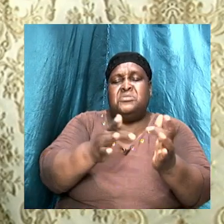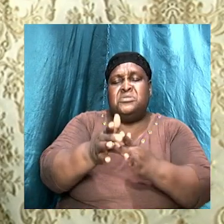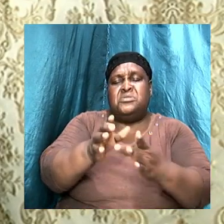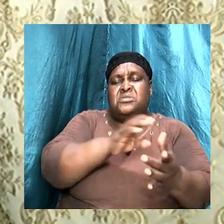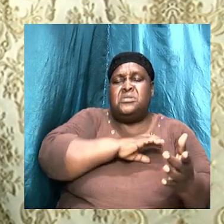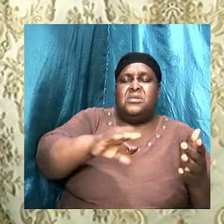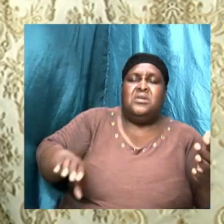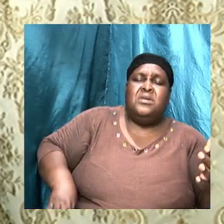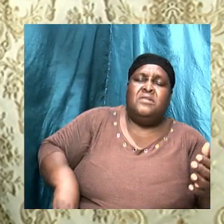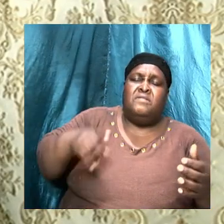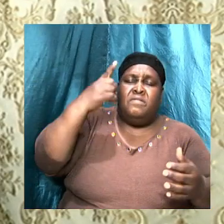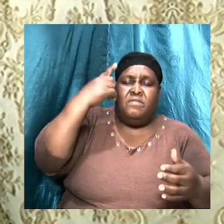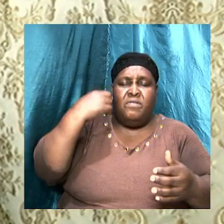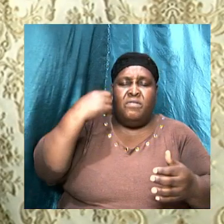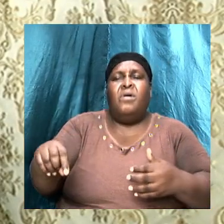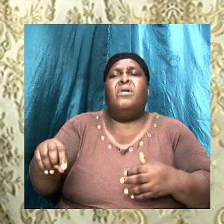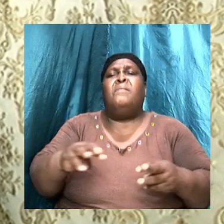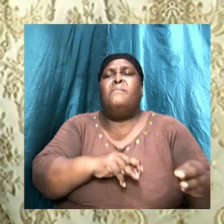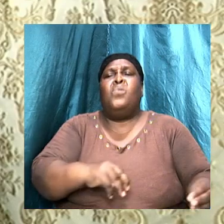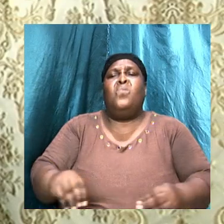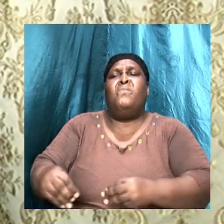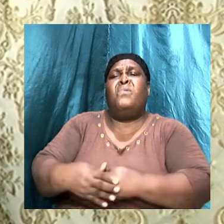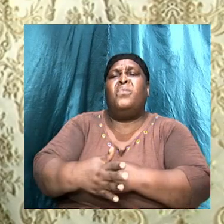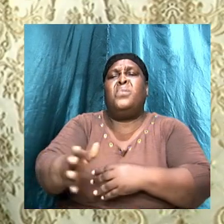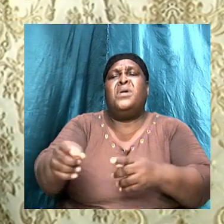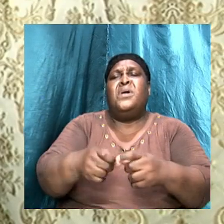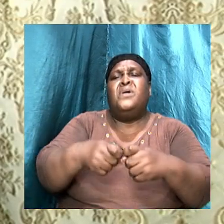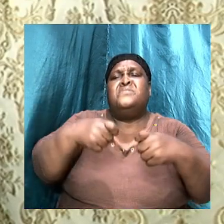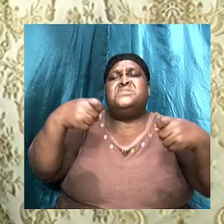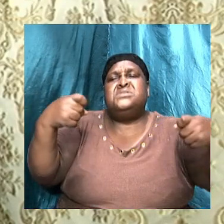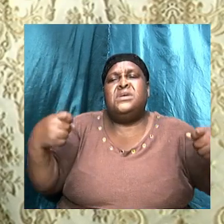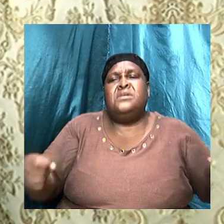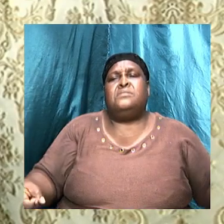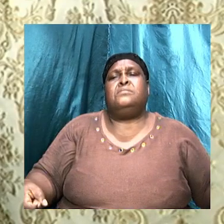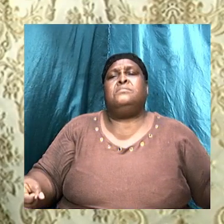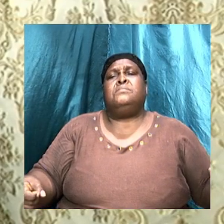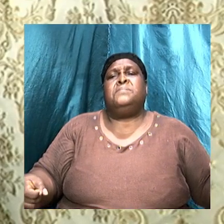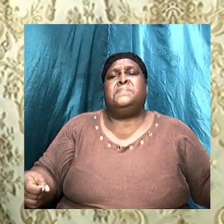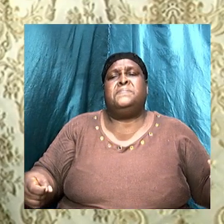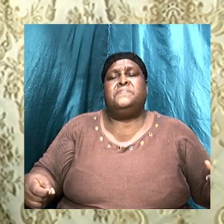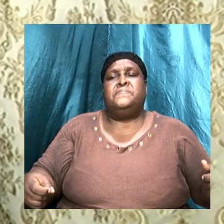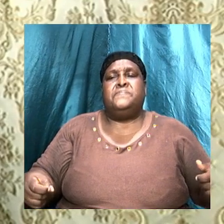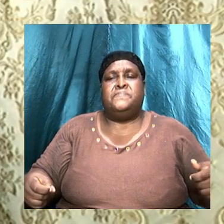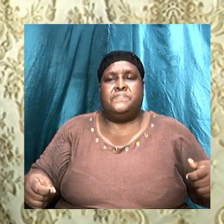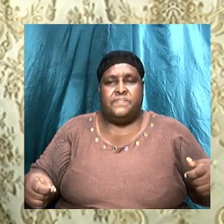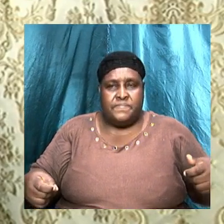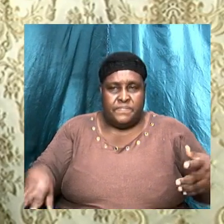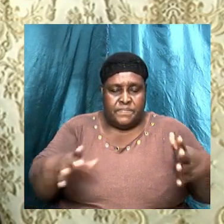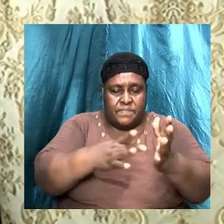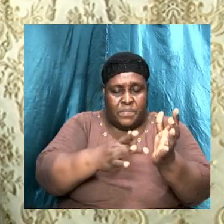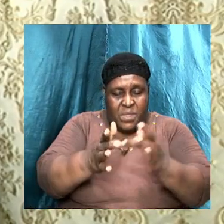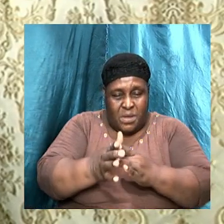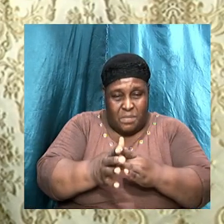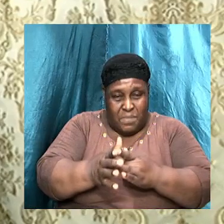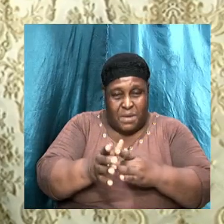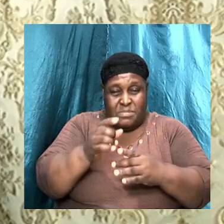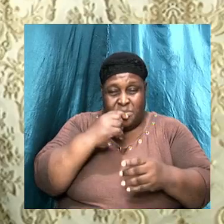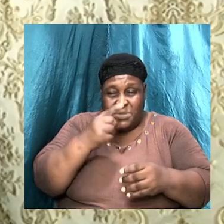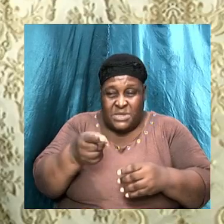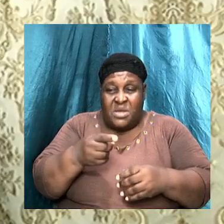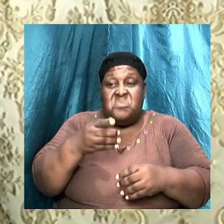for the remission of sins. The Bible says, they